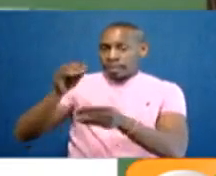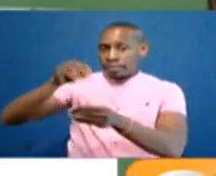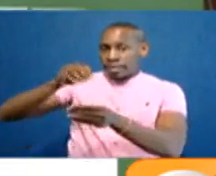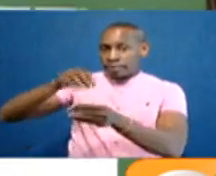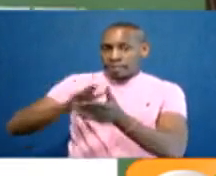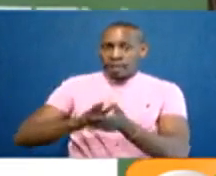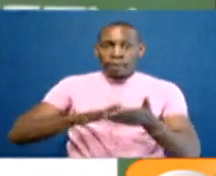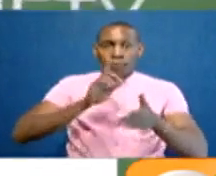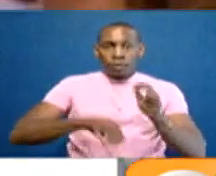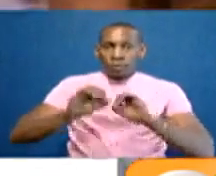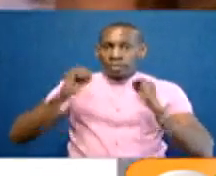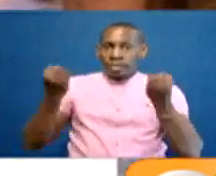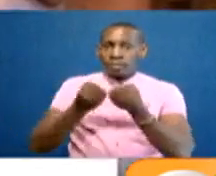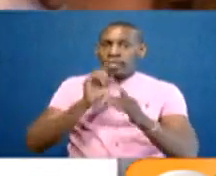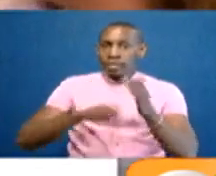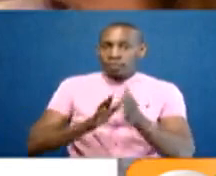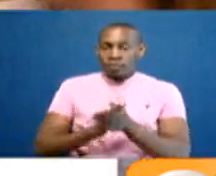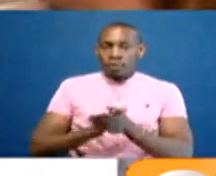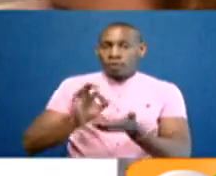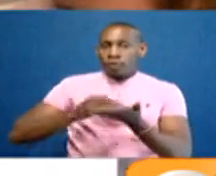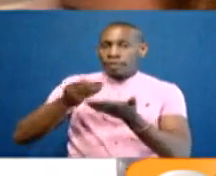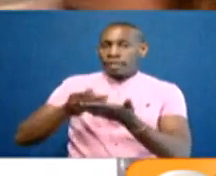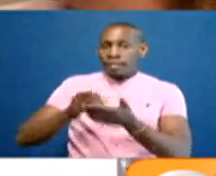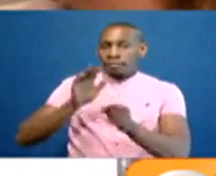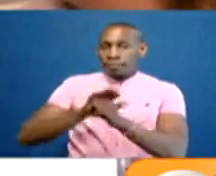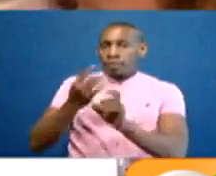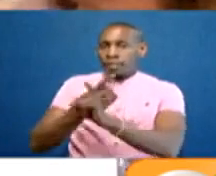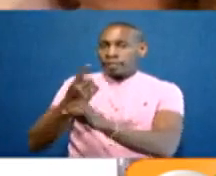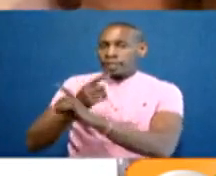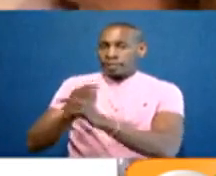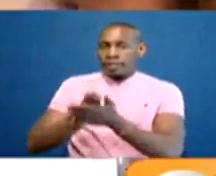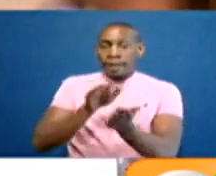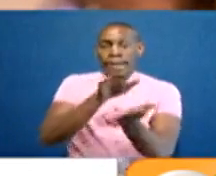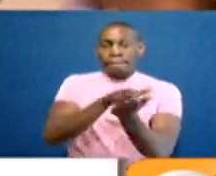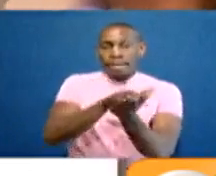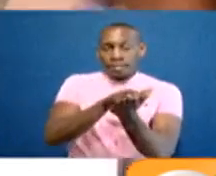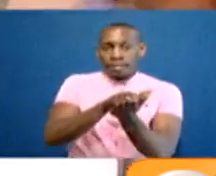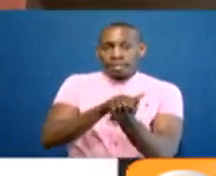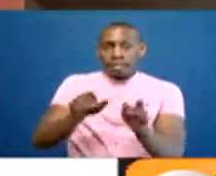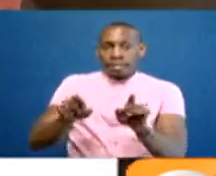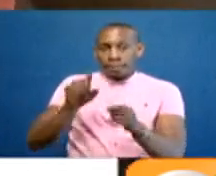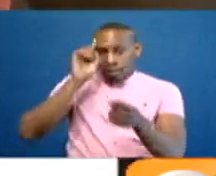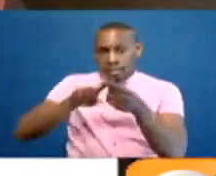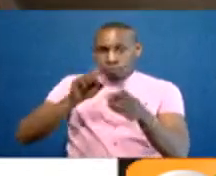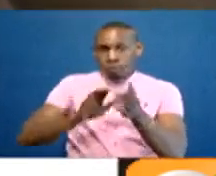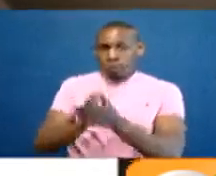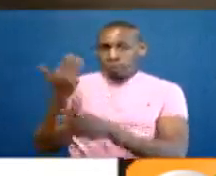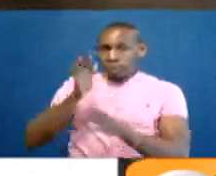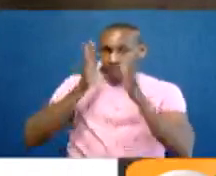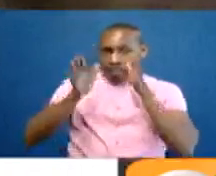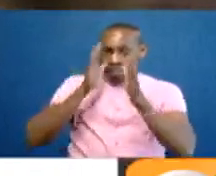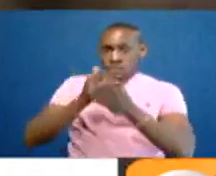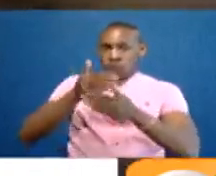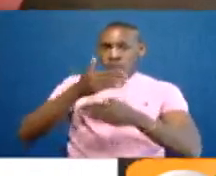investments. Further, the society says there's a lot of funding available from different financial institutions that is geared towards green initiatives